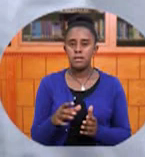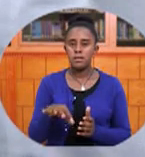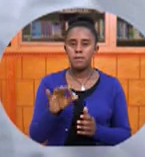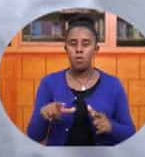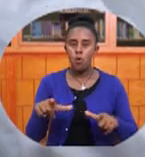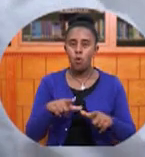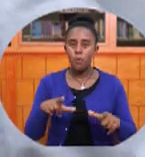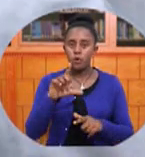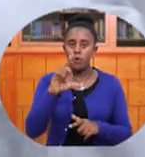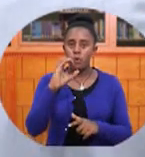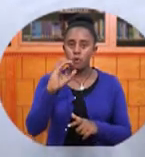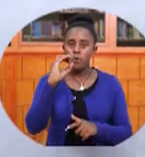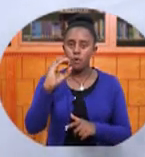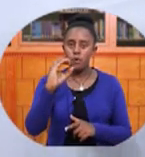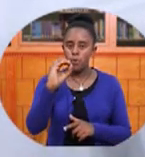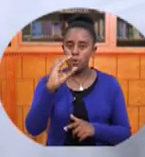exhibit locomotion.